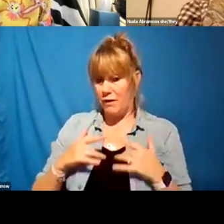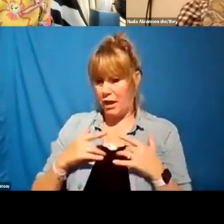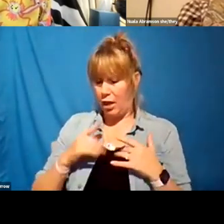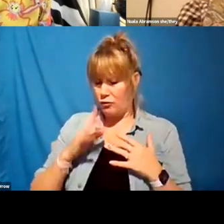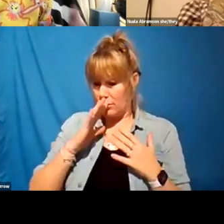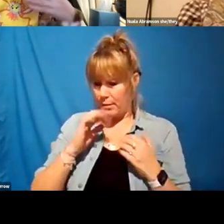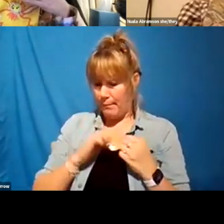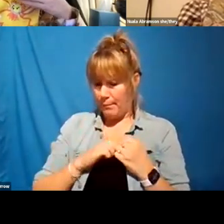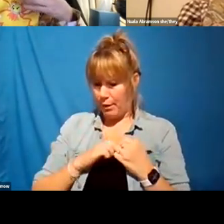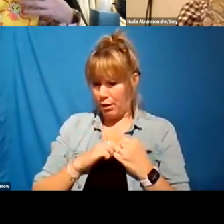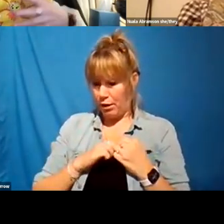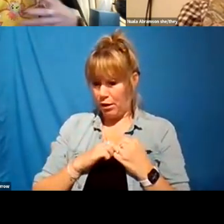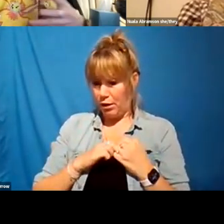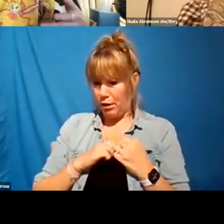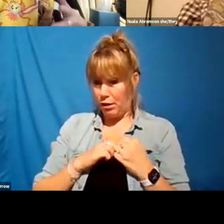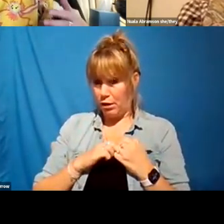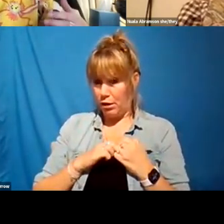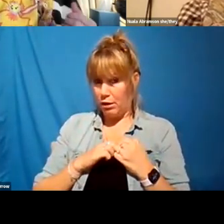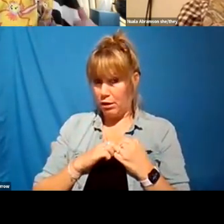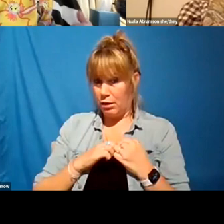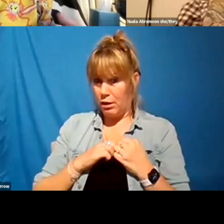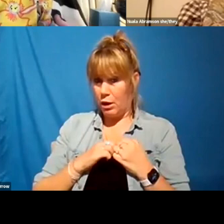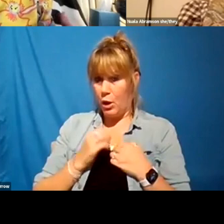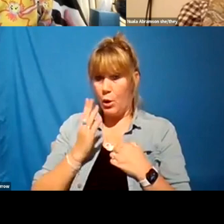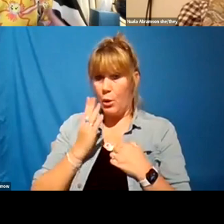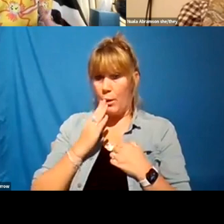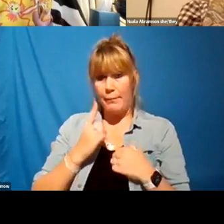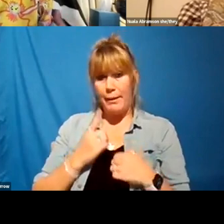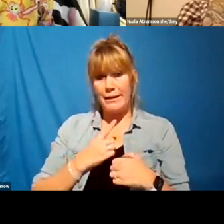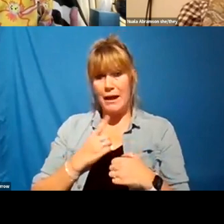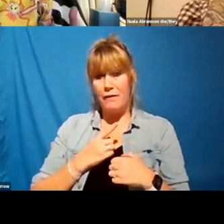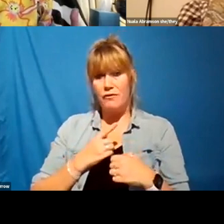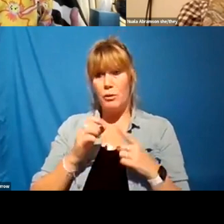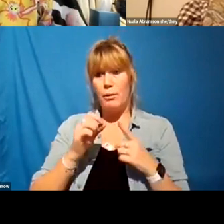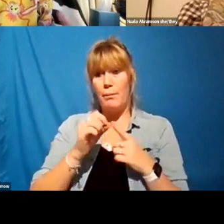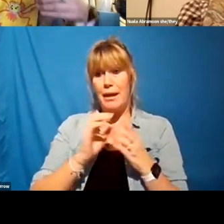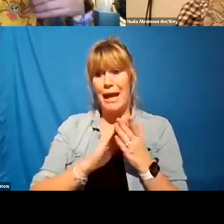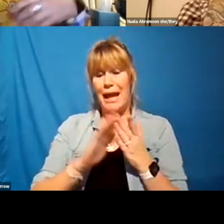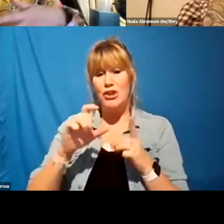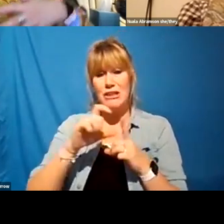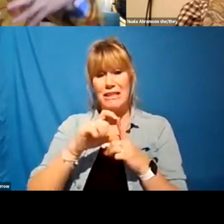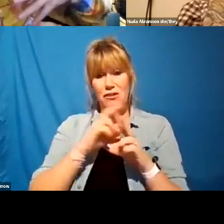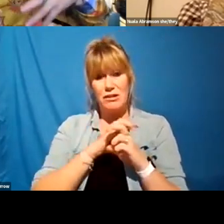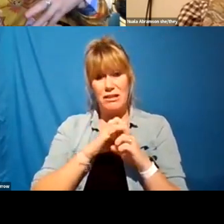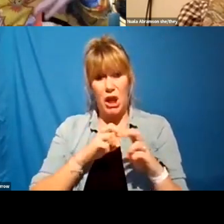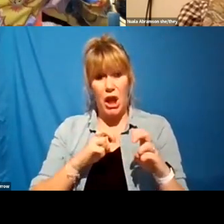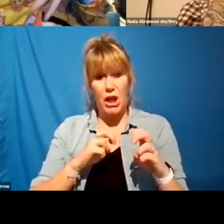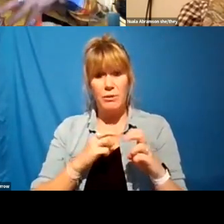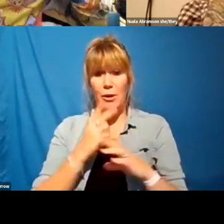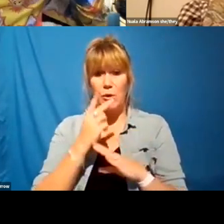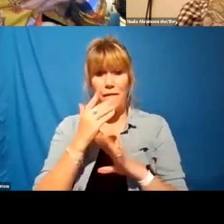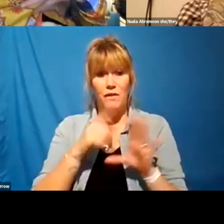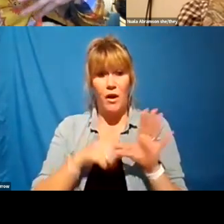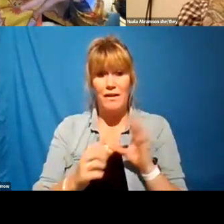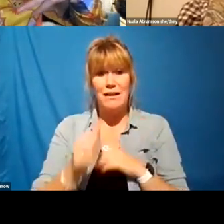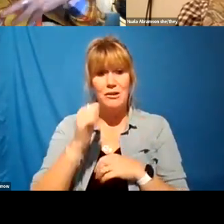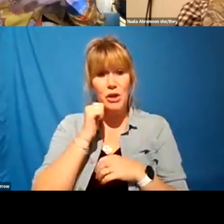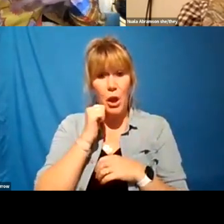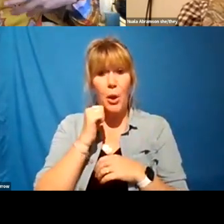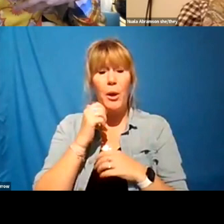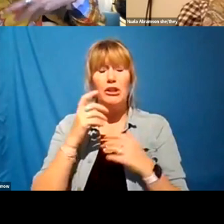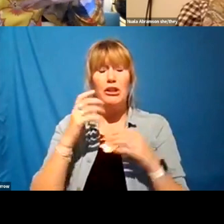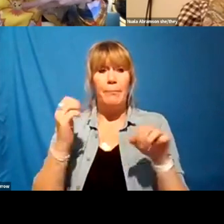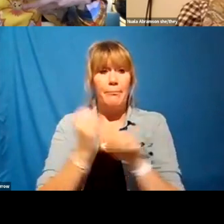somebody, I think really when I was doing my PhD research, so at least 25 years ago, but she'd made something, a very